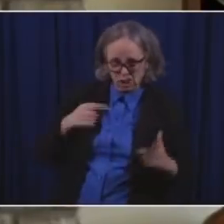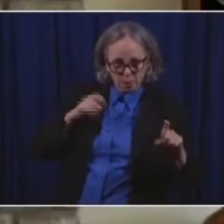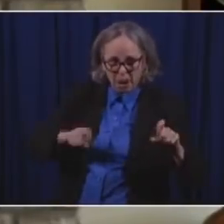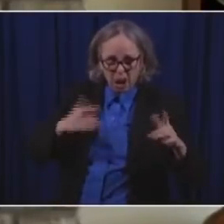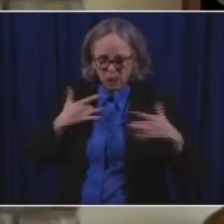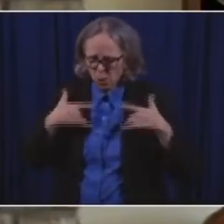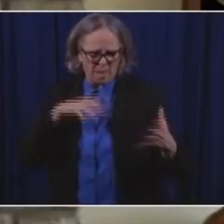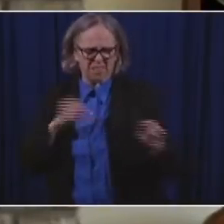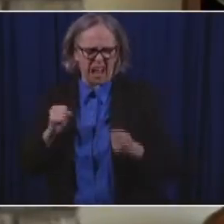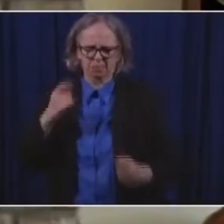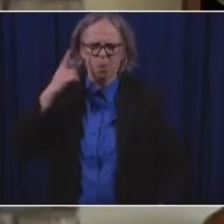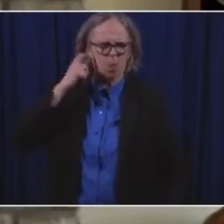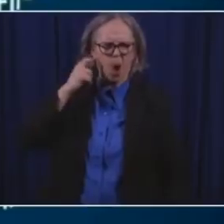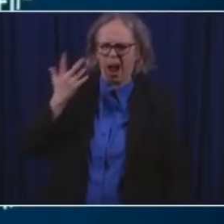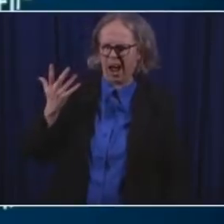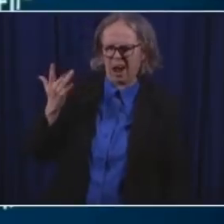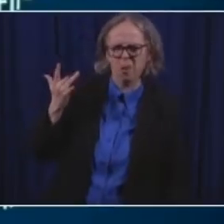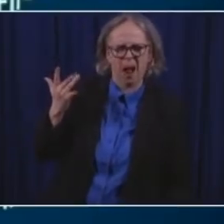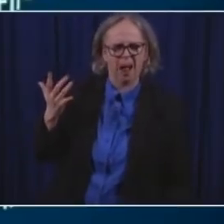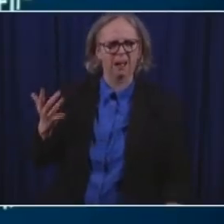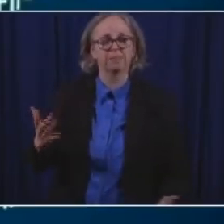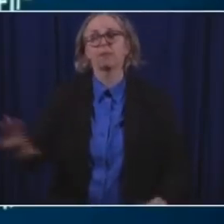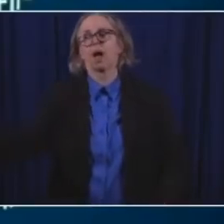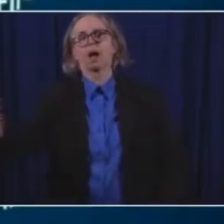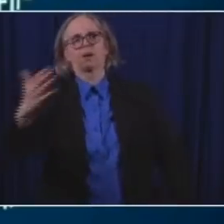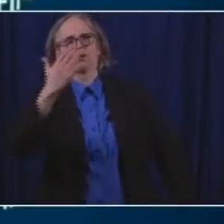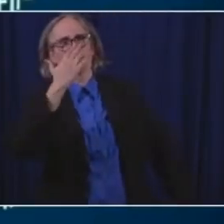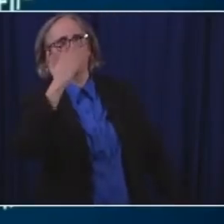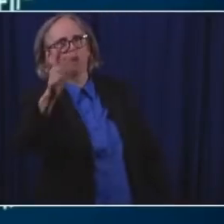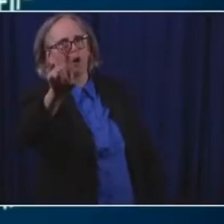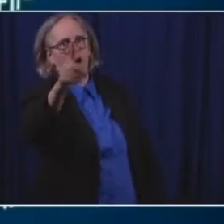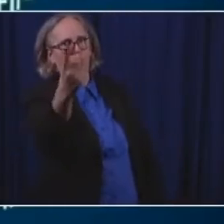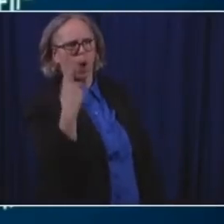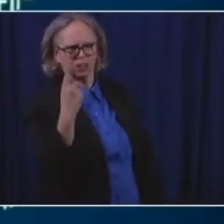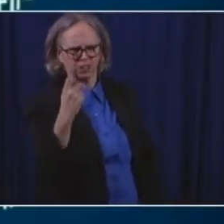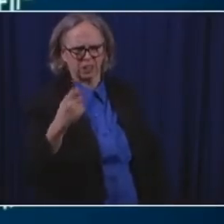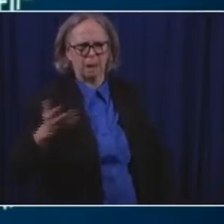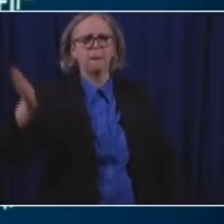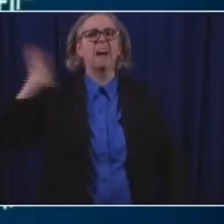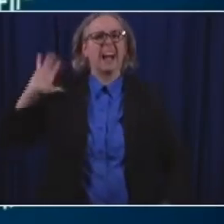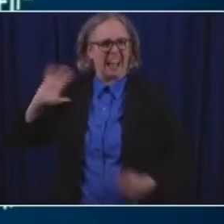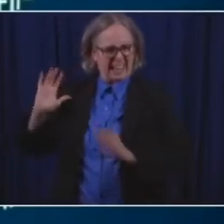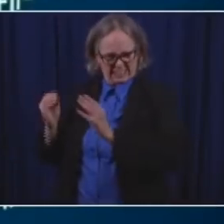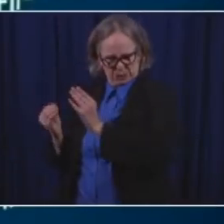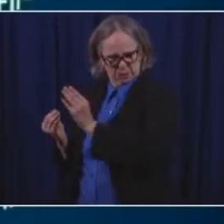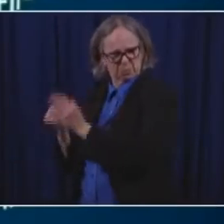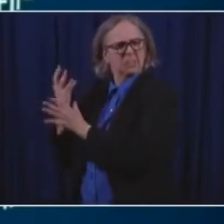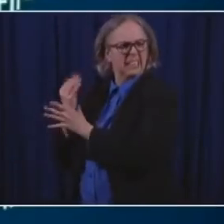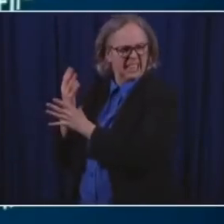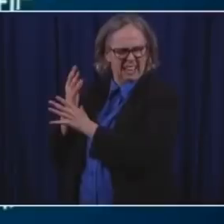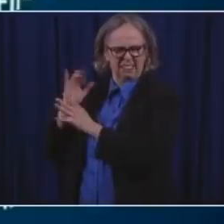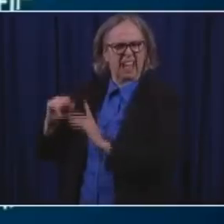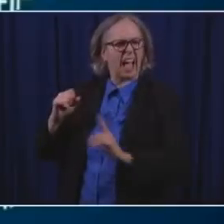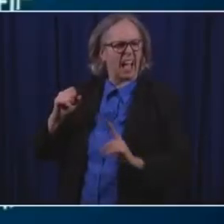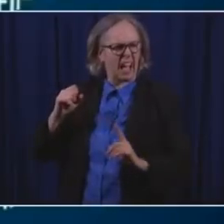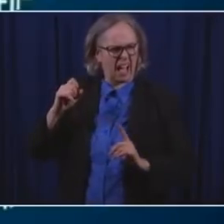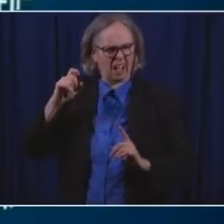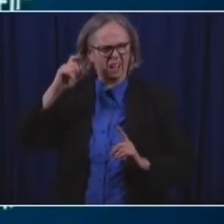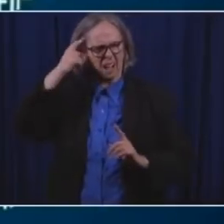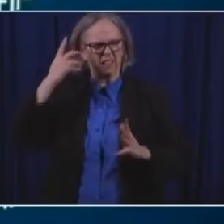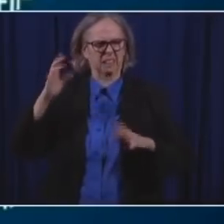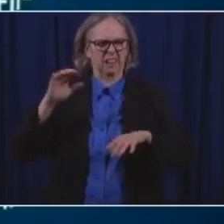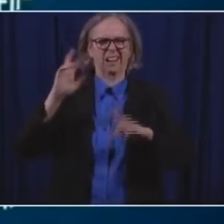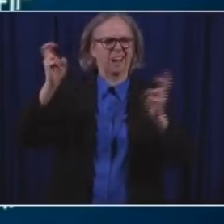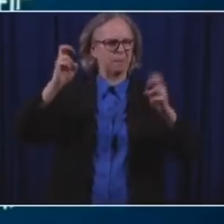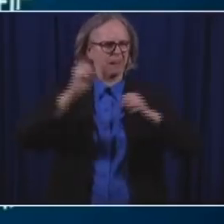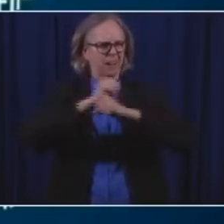faster? That's a great question, Governor DeWine. So back in the spring, the federal government introduced Operation Warp Speed as coming up with